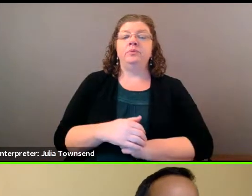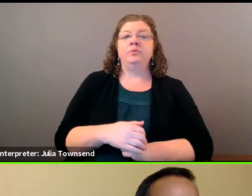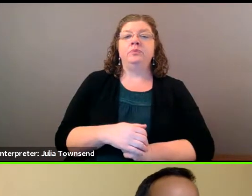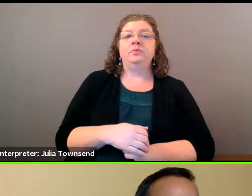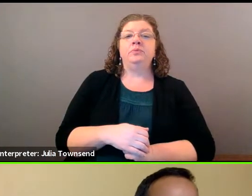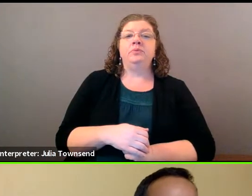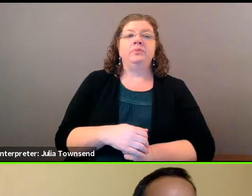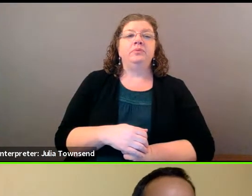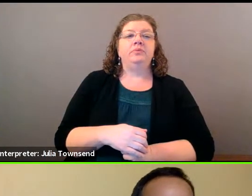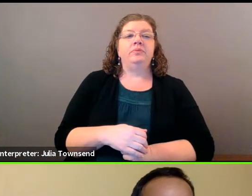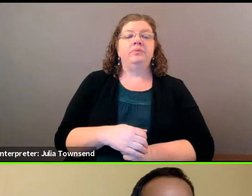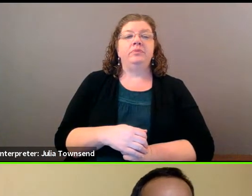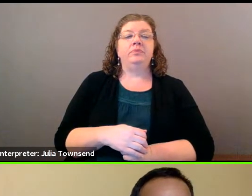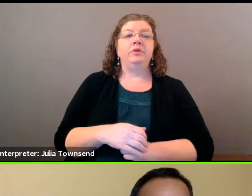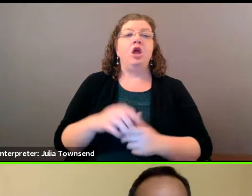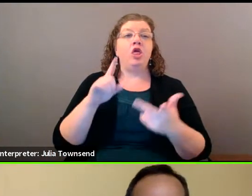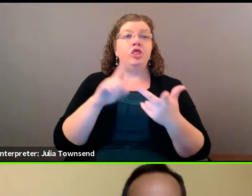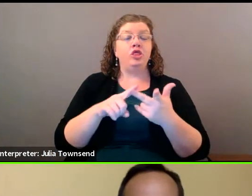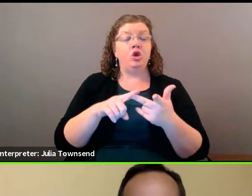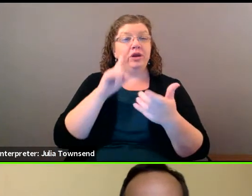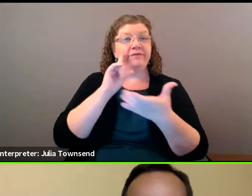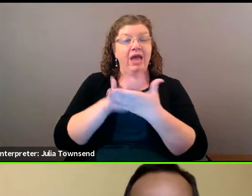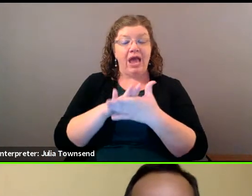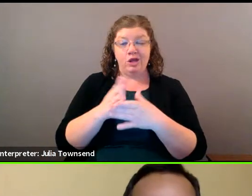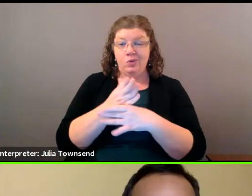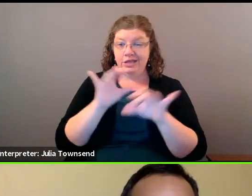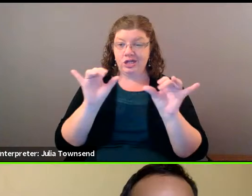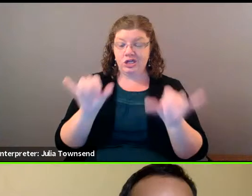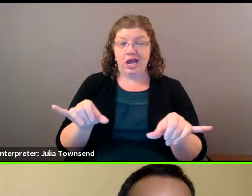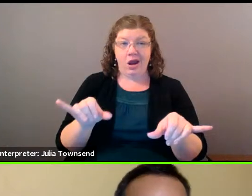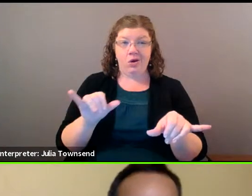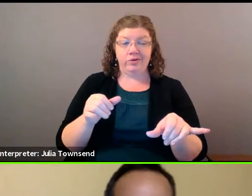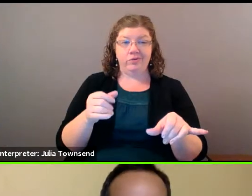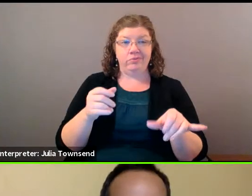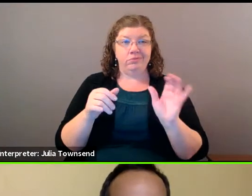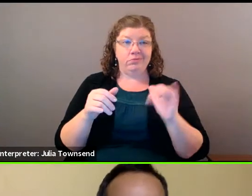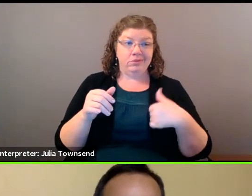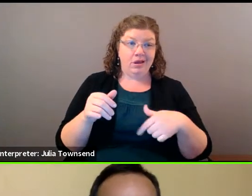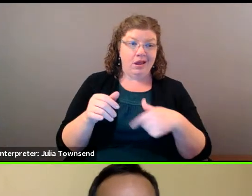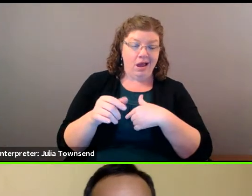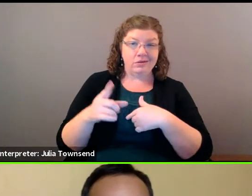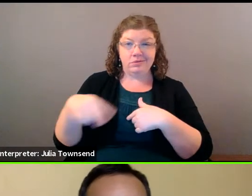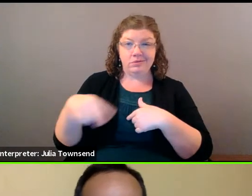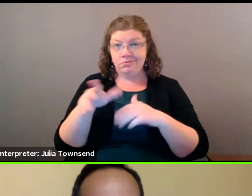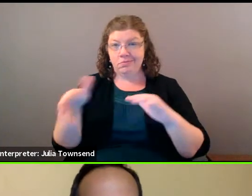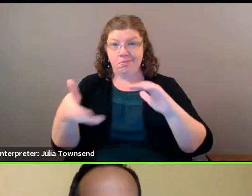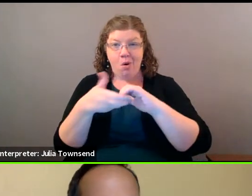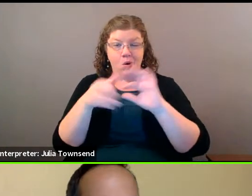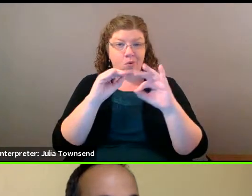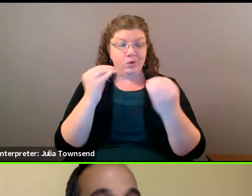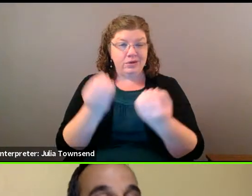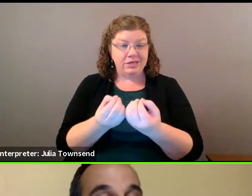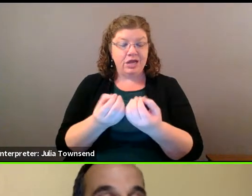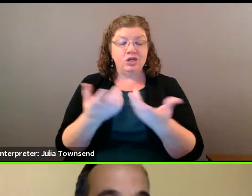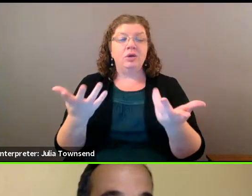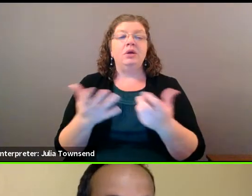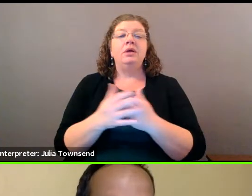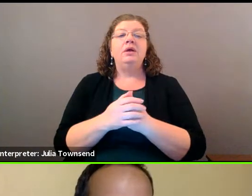A third value that is shared between our two partnering organizations is in